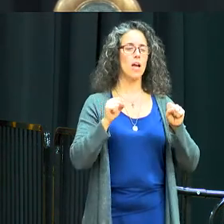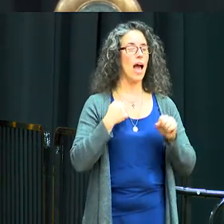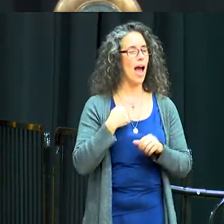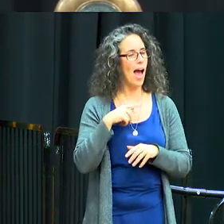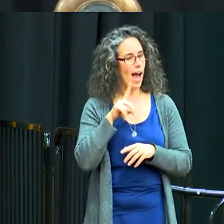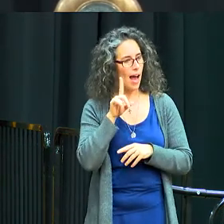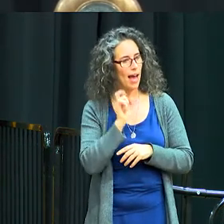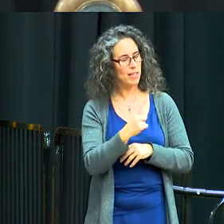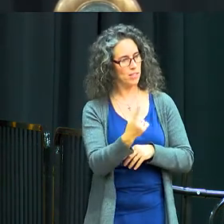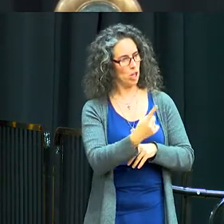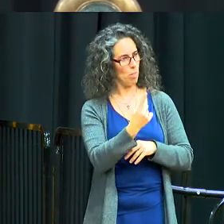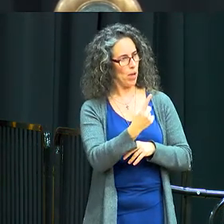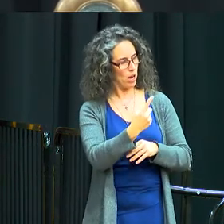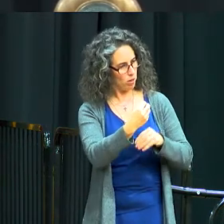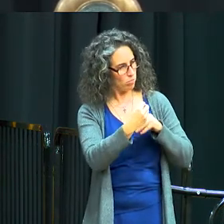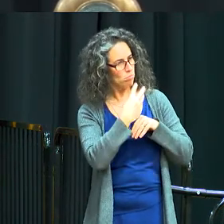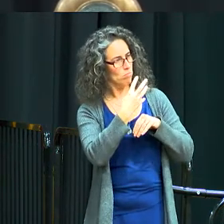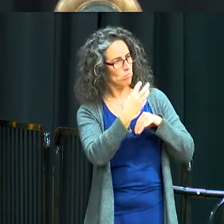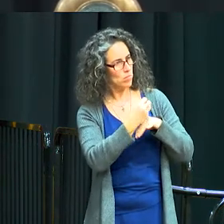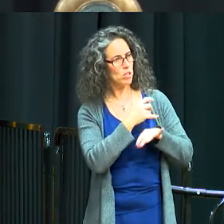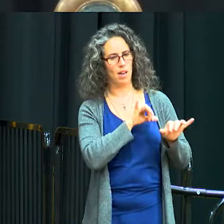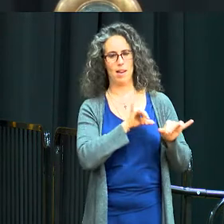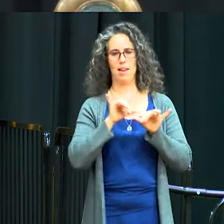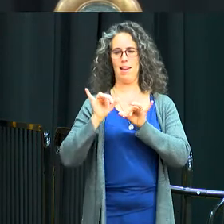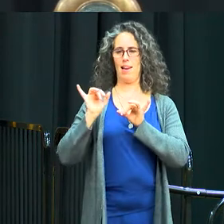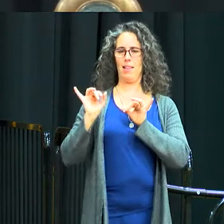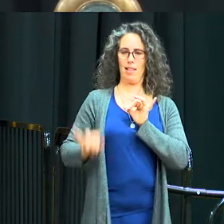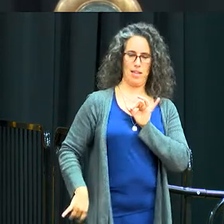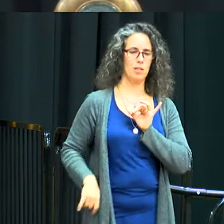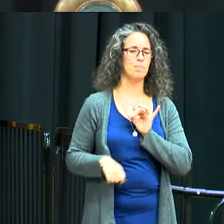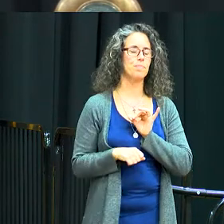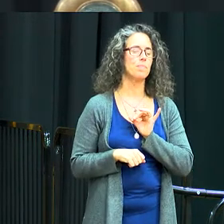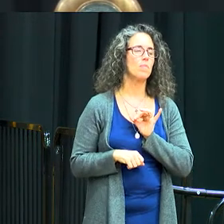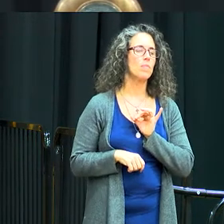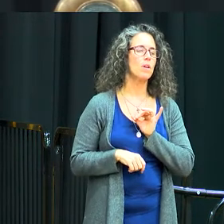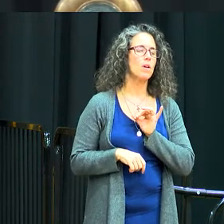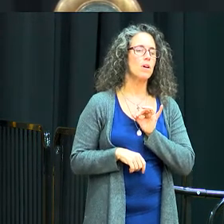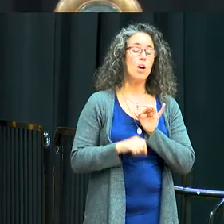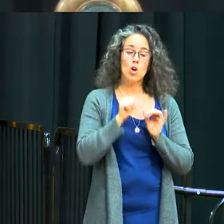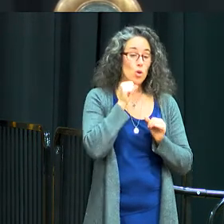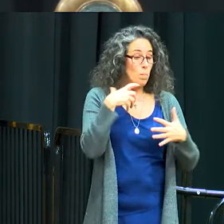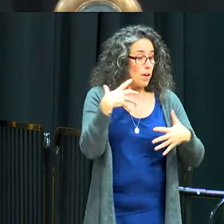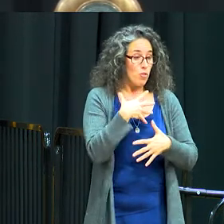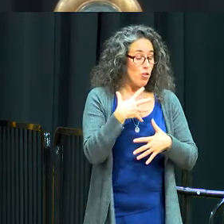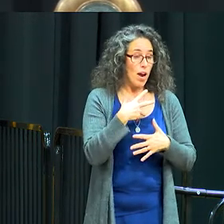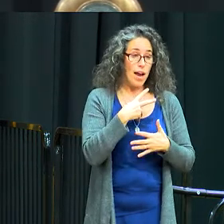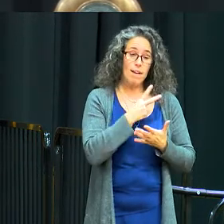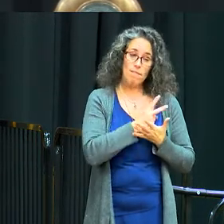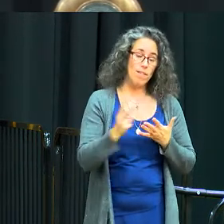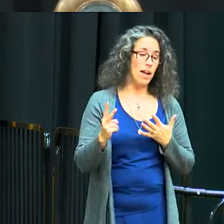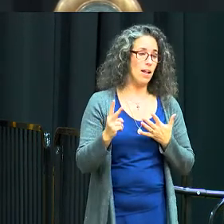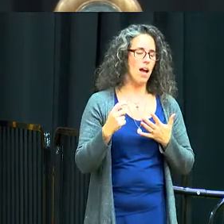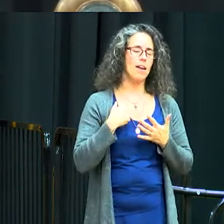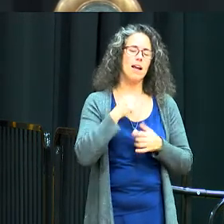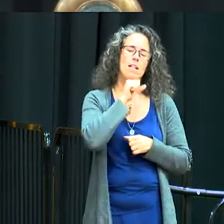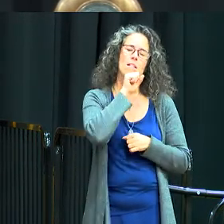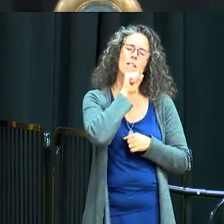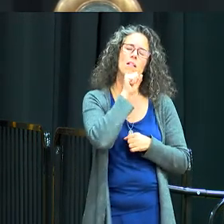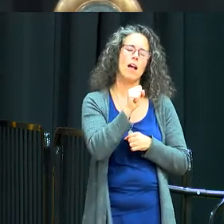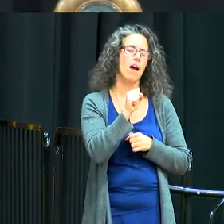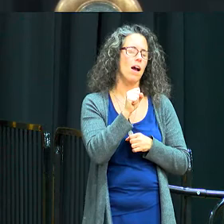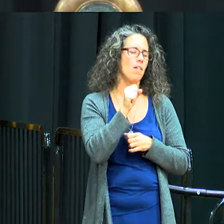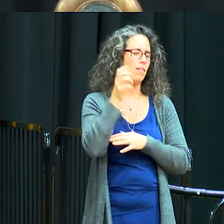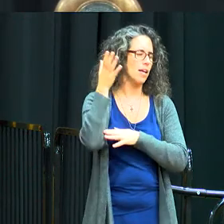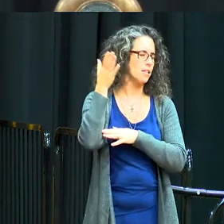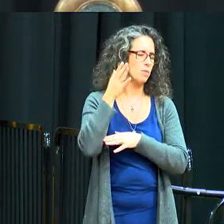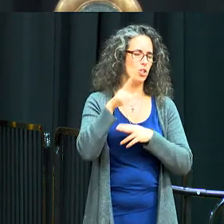to do for you. Another thought to share is to not be afraid of failing, and I love the speech about the dreaming and doing.